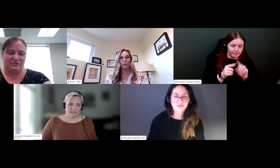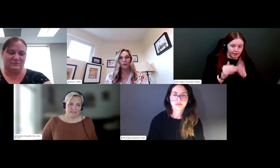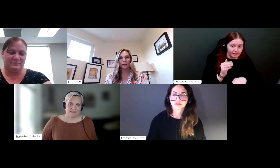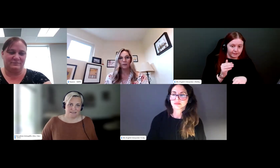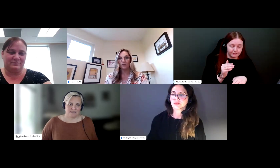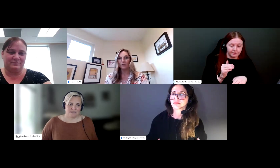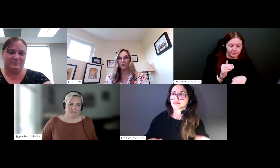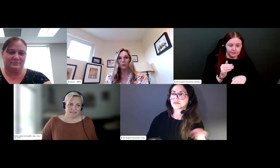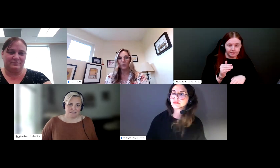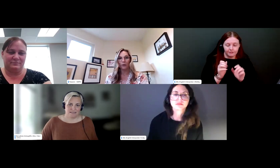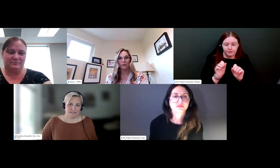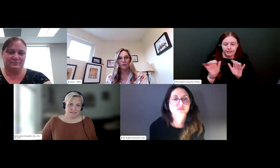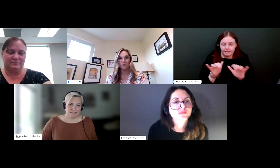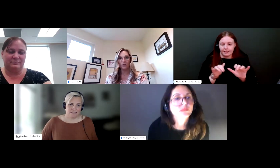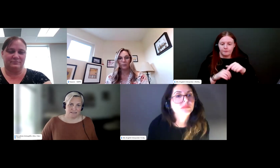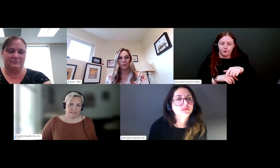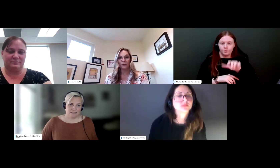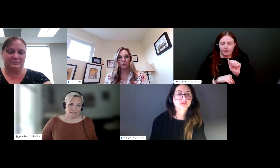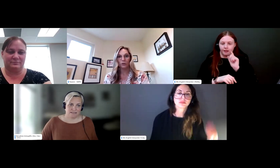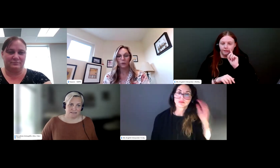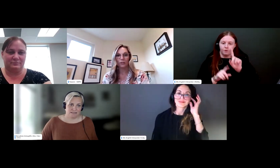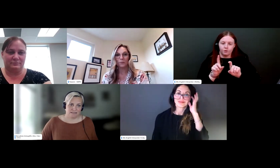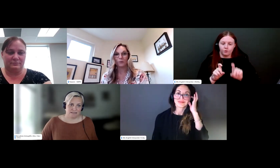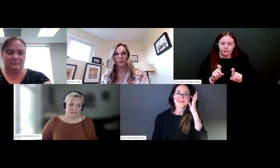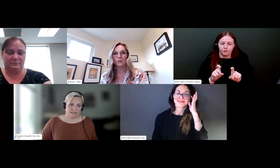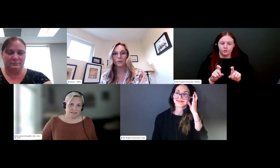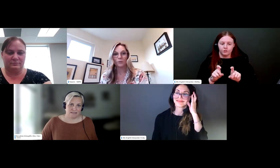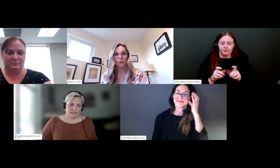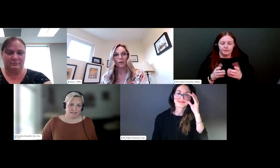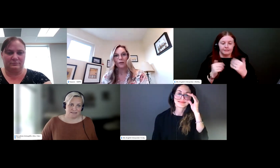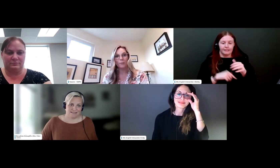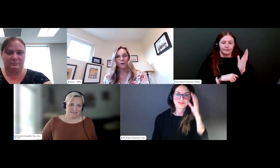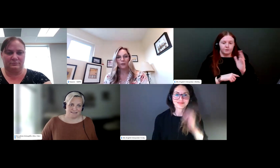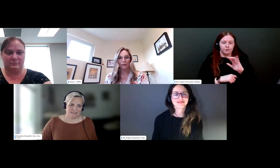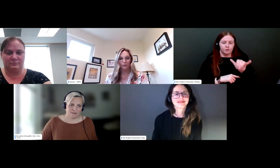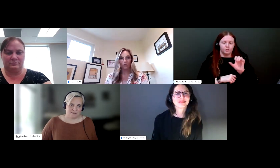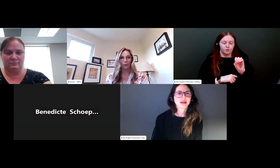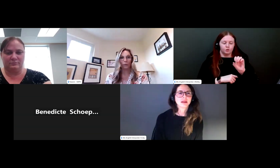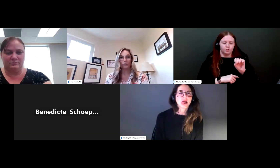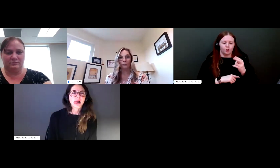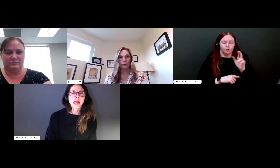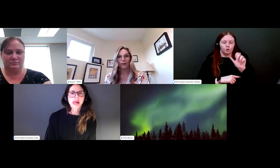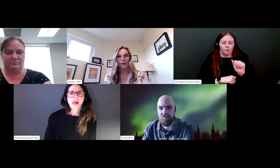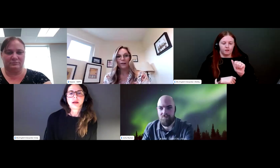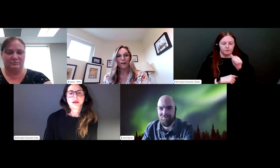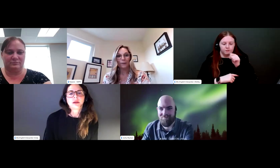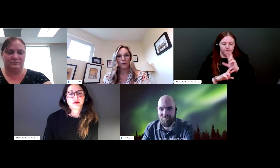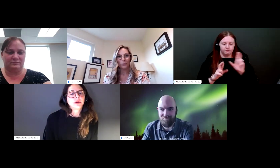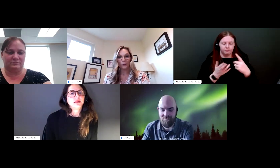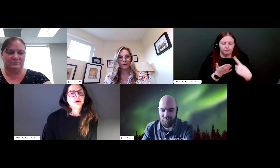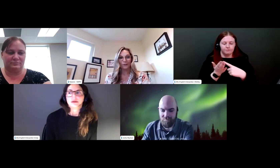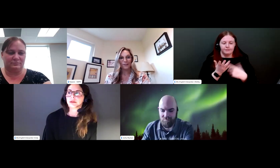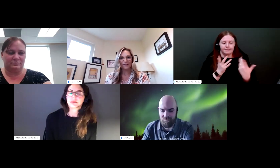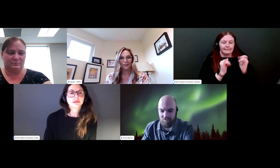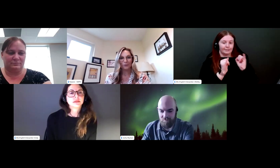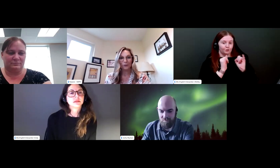can also post that into the Q&A boxes. Maybe as Joshua, our next speaker, is going to come online and talk about interviewing